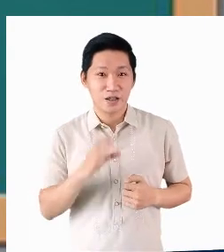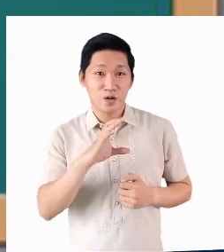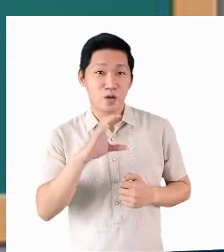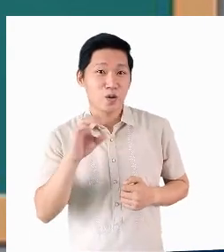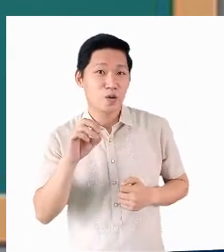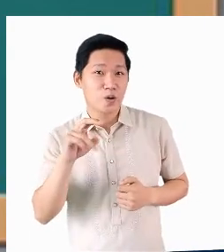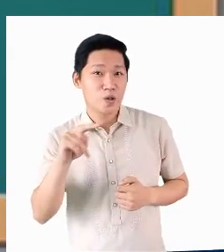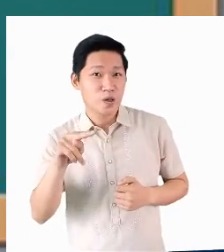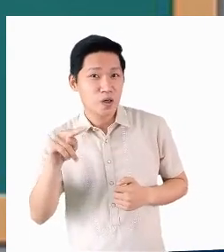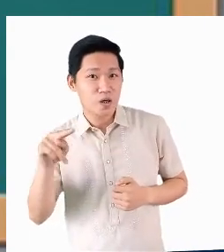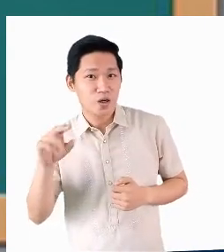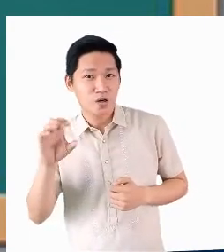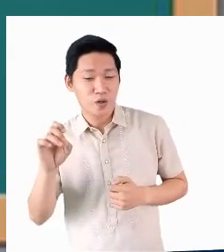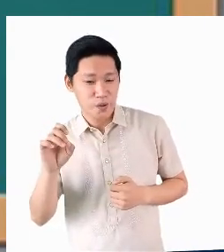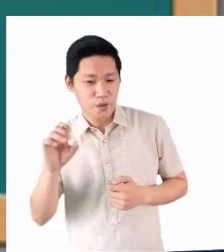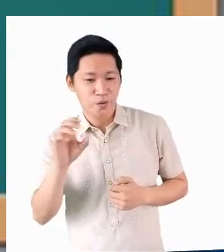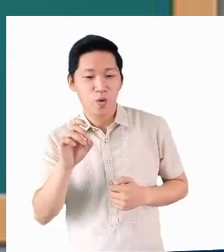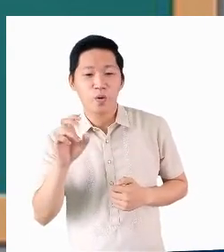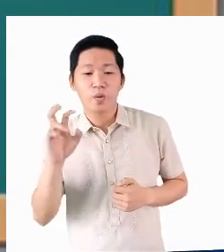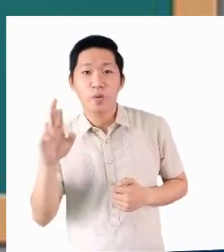connotative and denotative meaning.